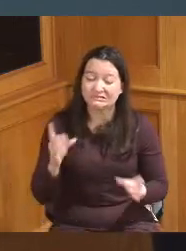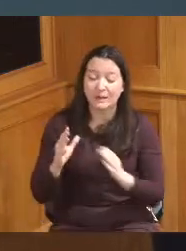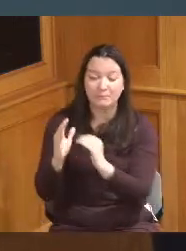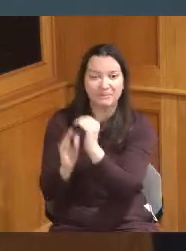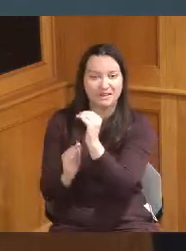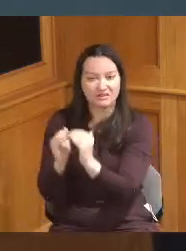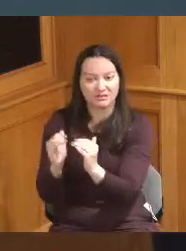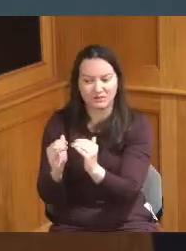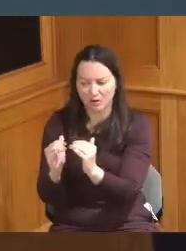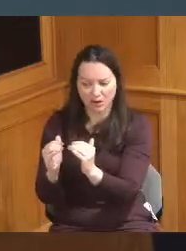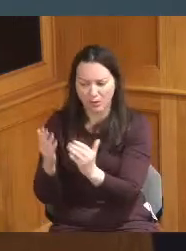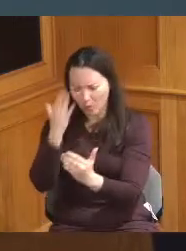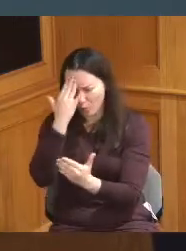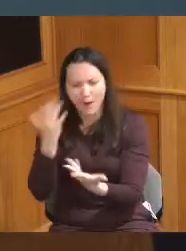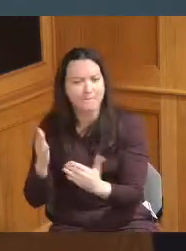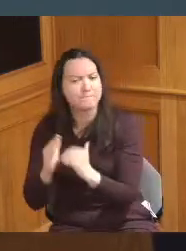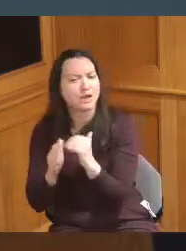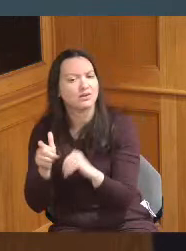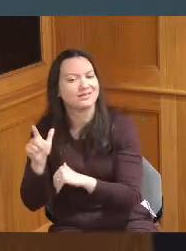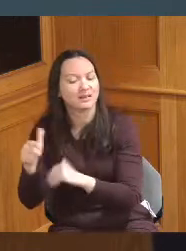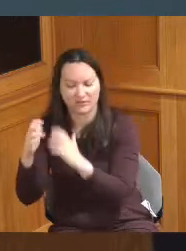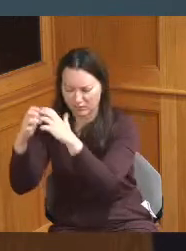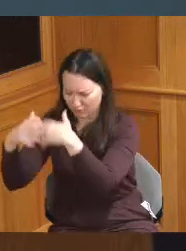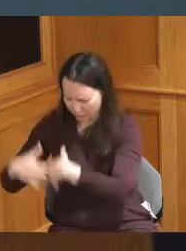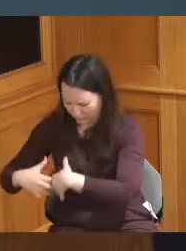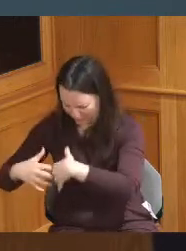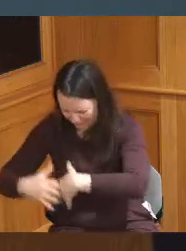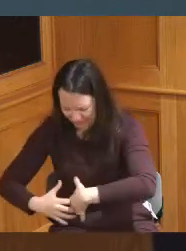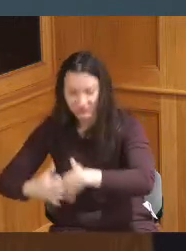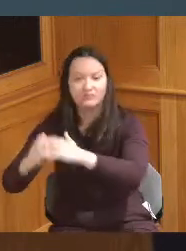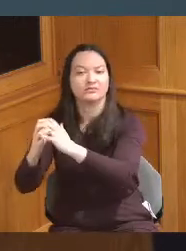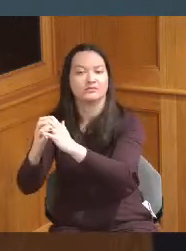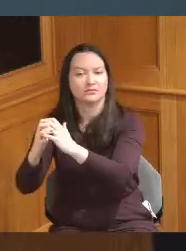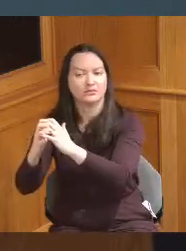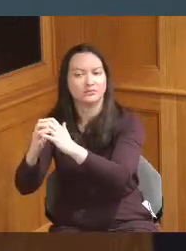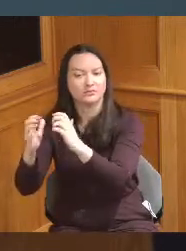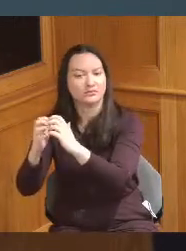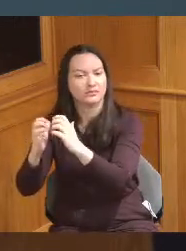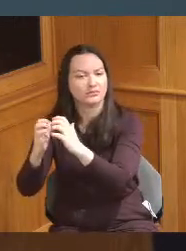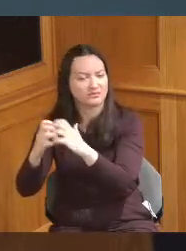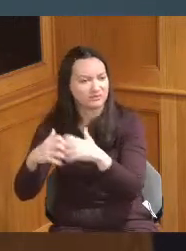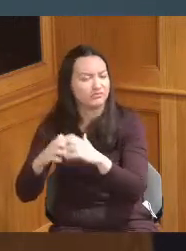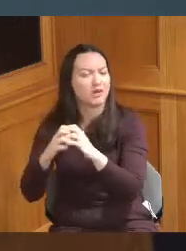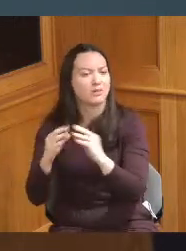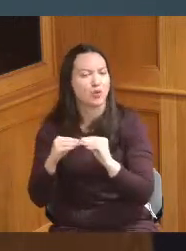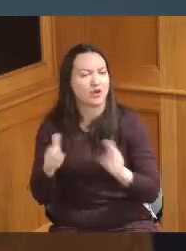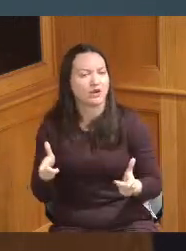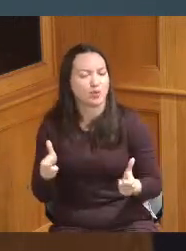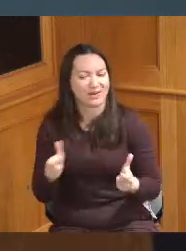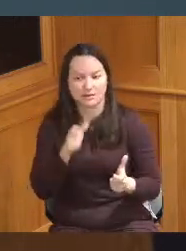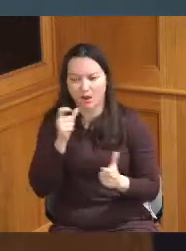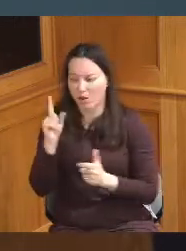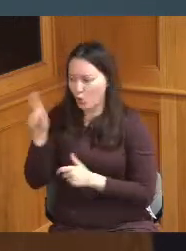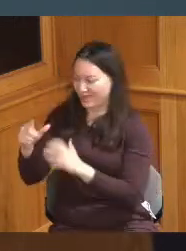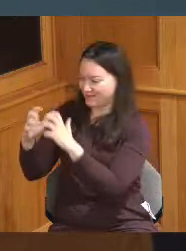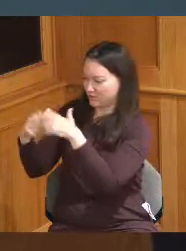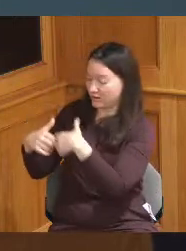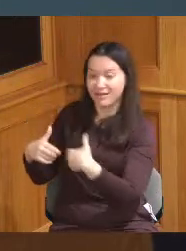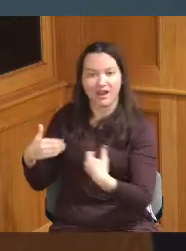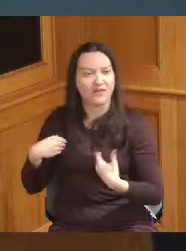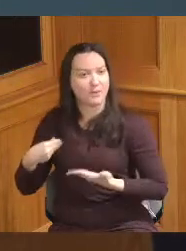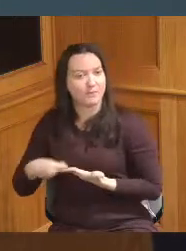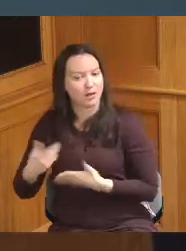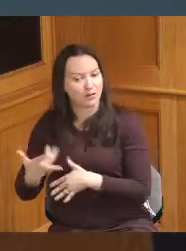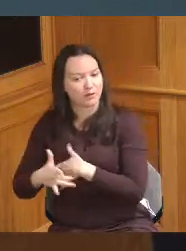what did we build up? And I want the build up to be a lot quicker So we don't just tear down. Yes, there's money for